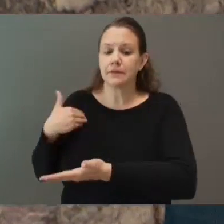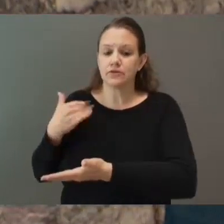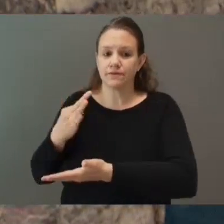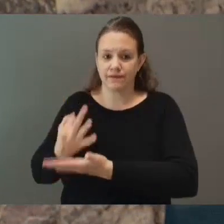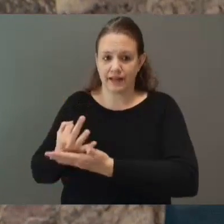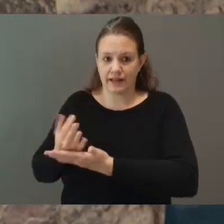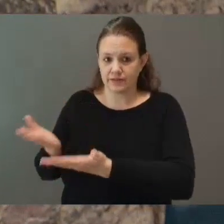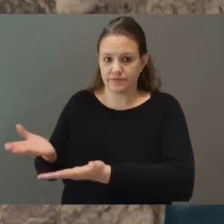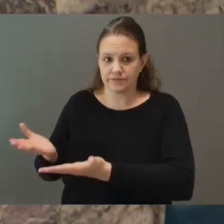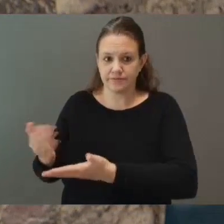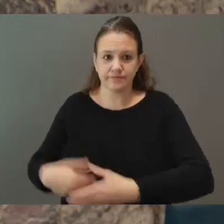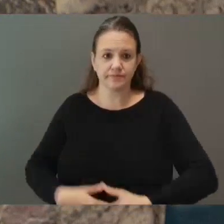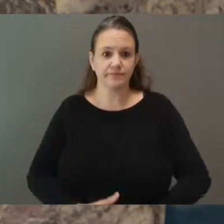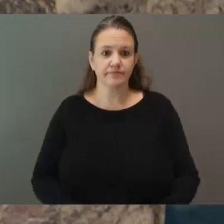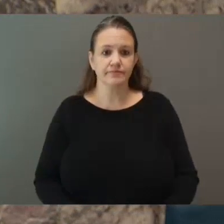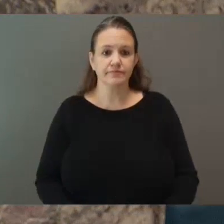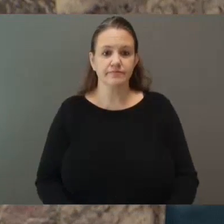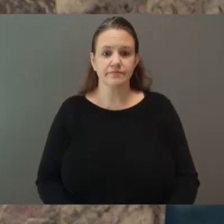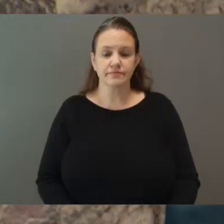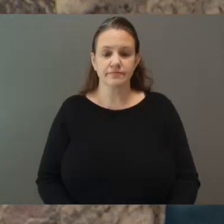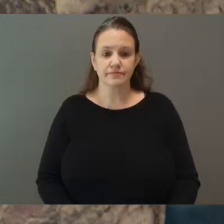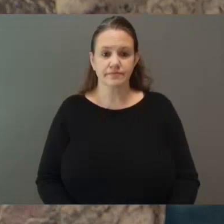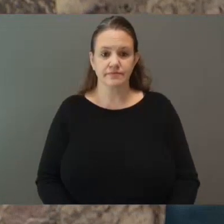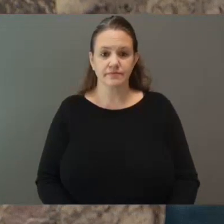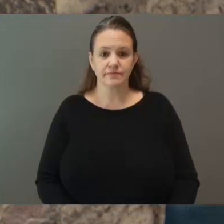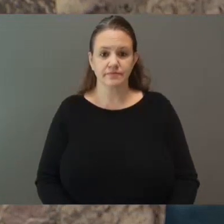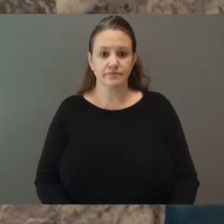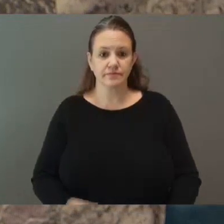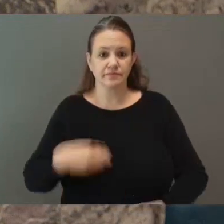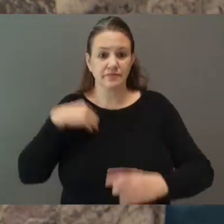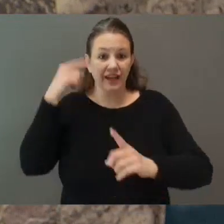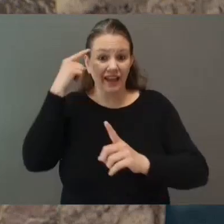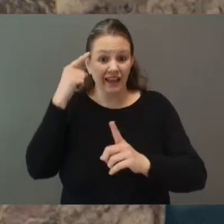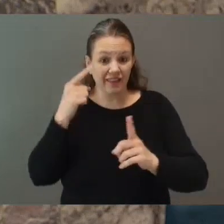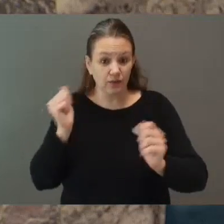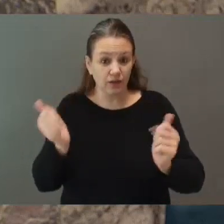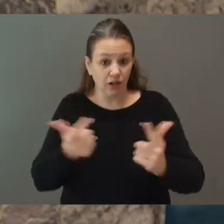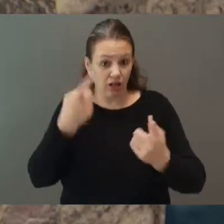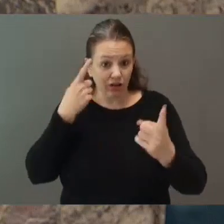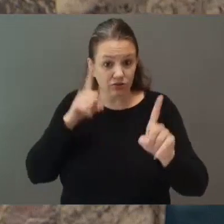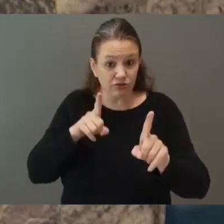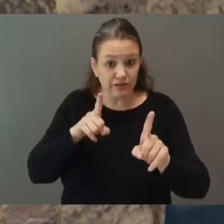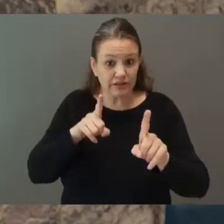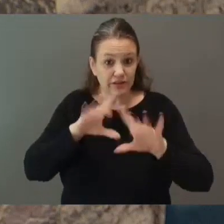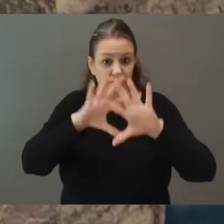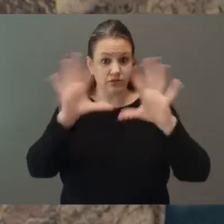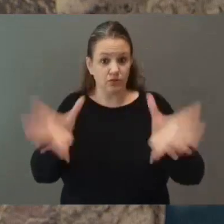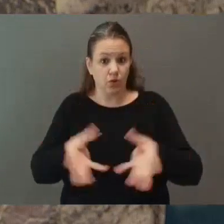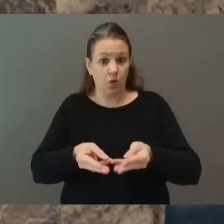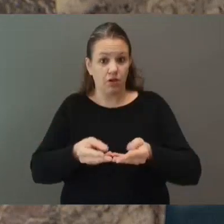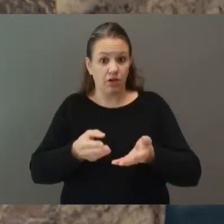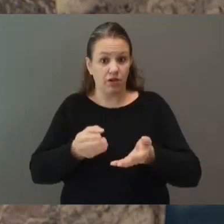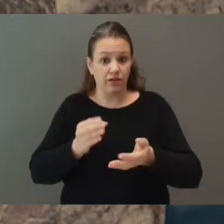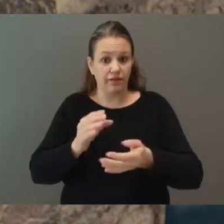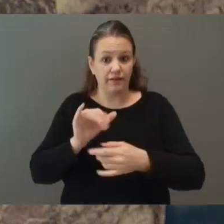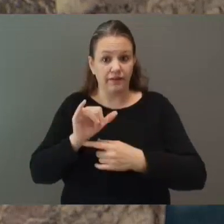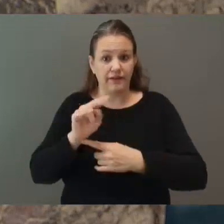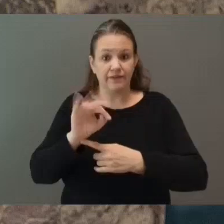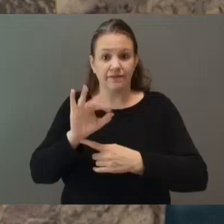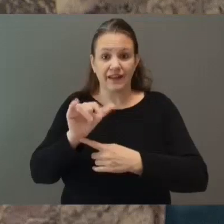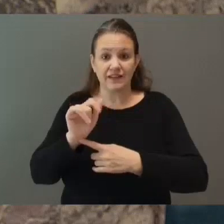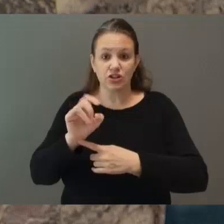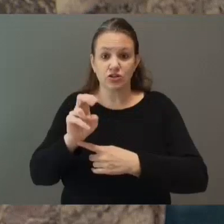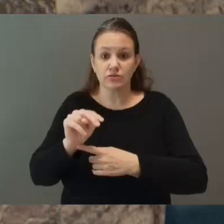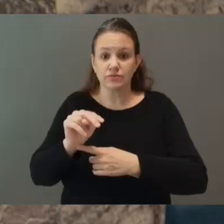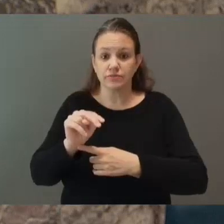Thank you, Mr. Speaker. And I think we can all agree in this House that global inflation, rising interest rates, they have caused grocery prices to go up and